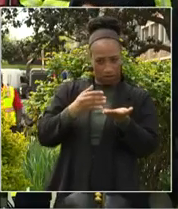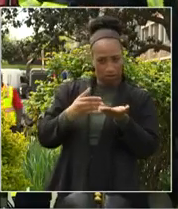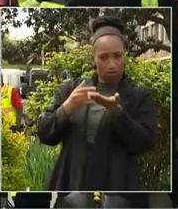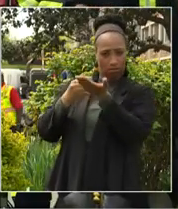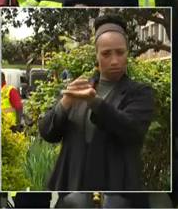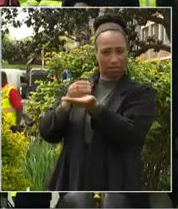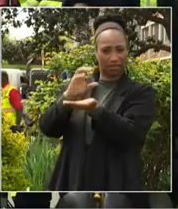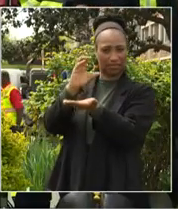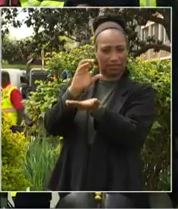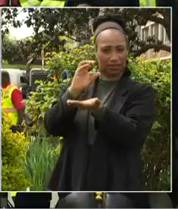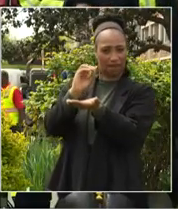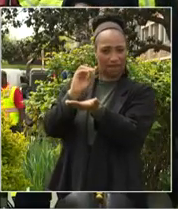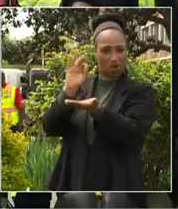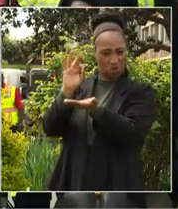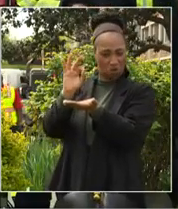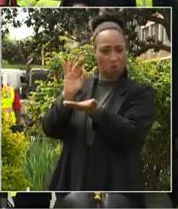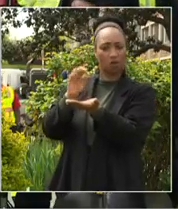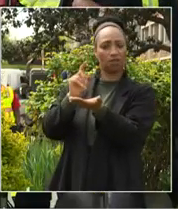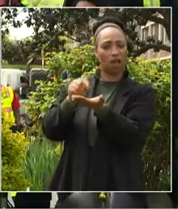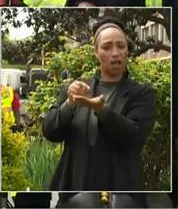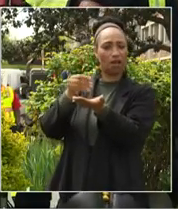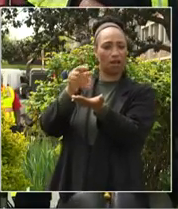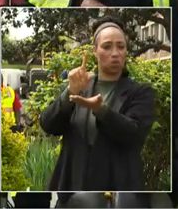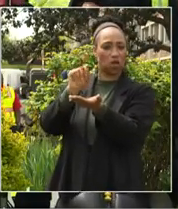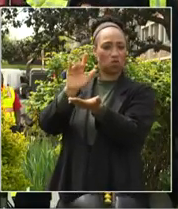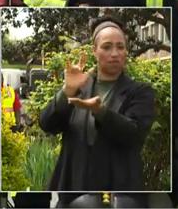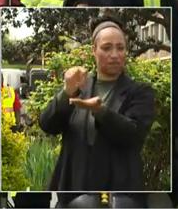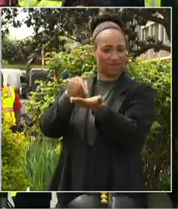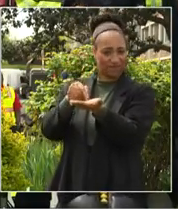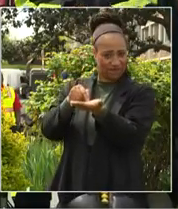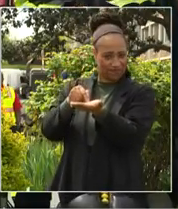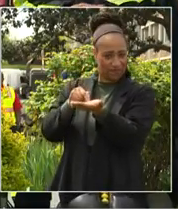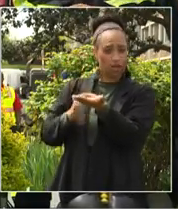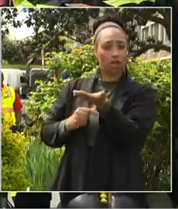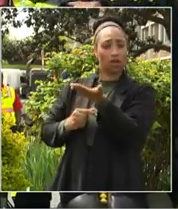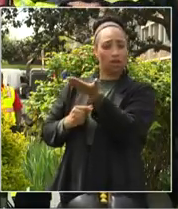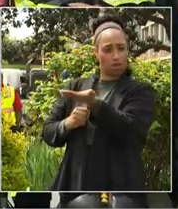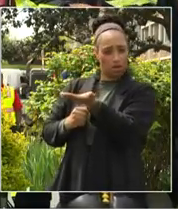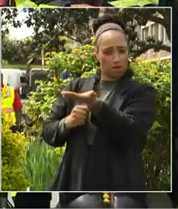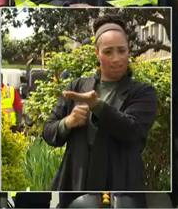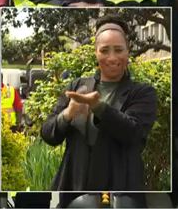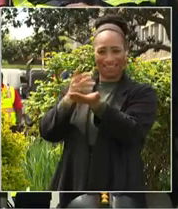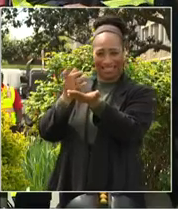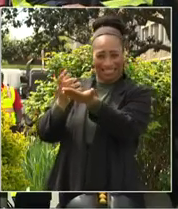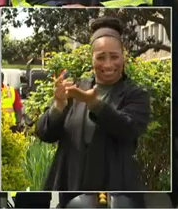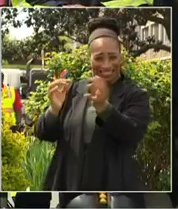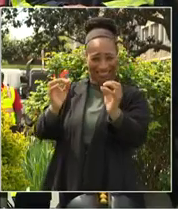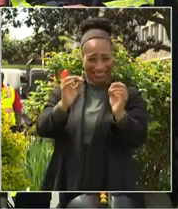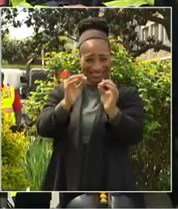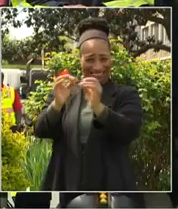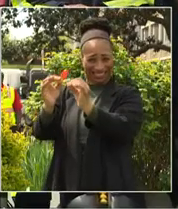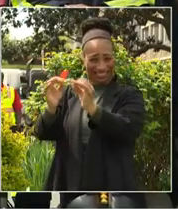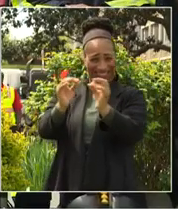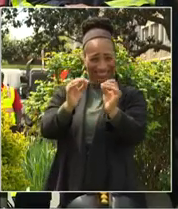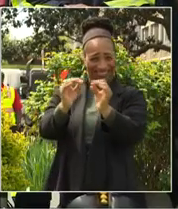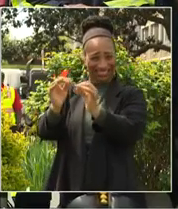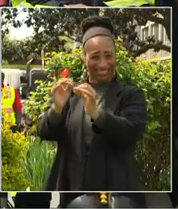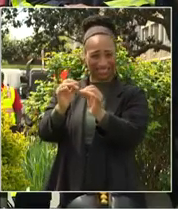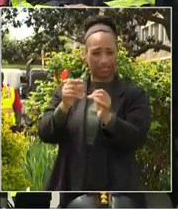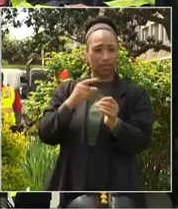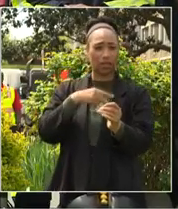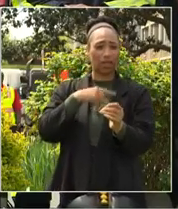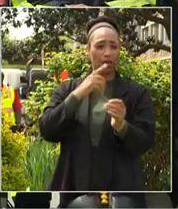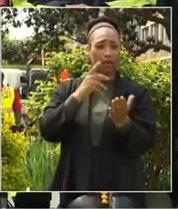inside baseball, but they speak to each other, so it's kind of hard to send the 26 without the 25